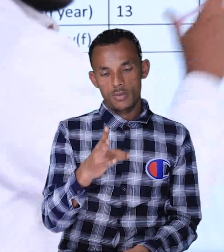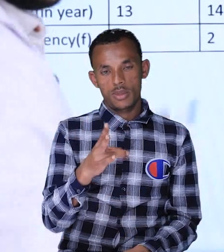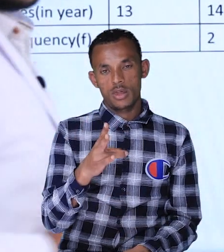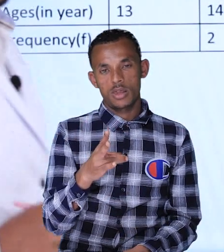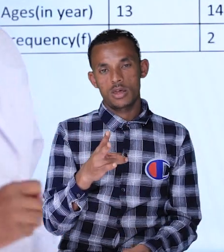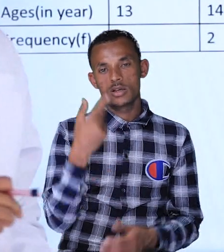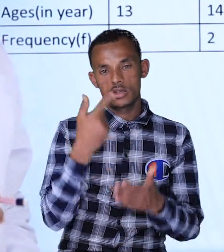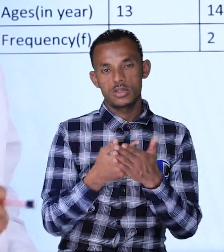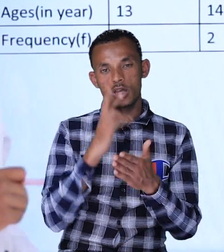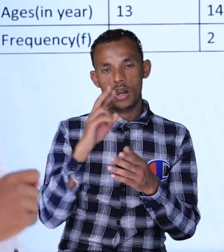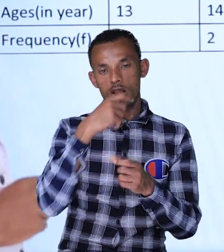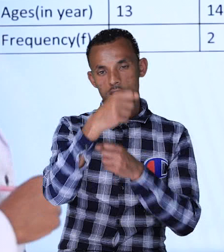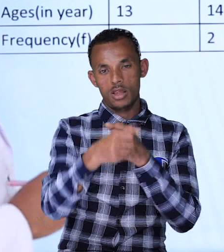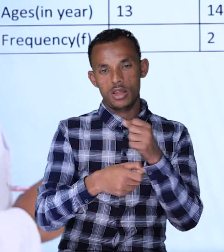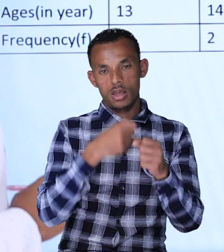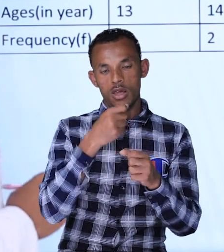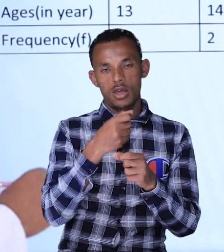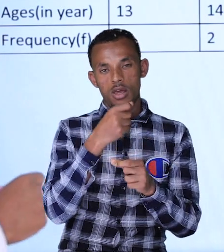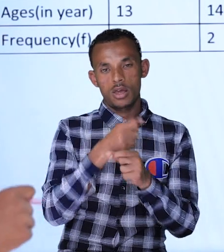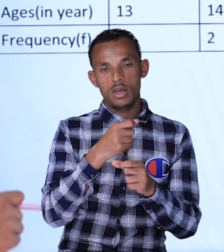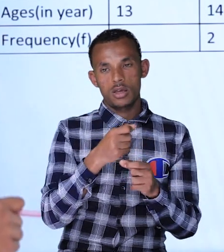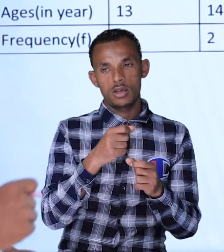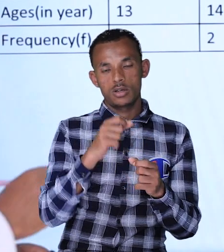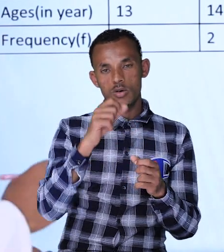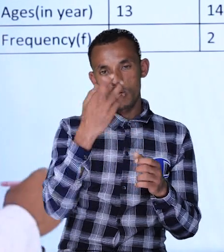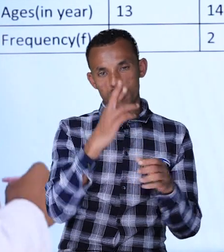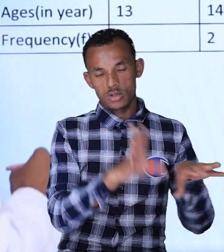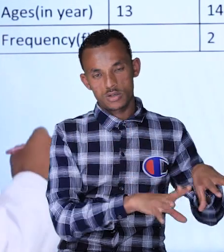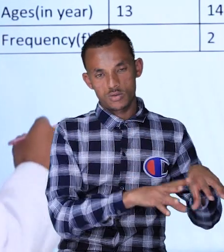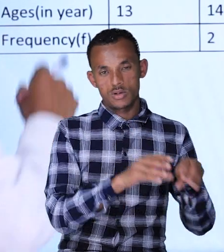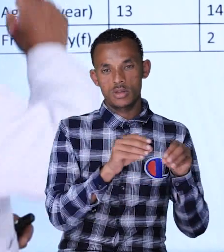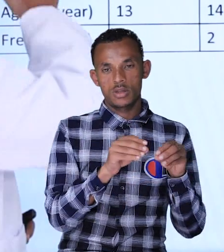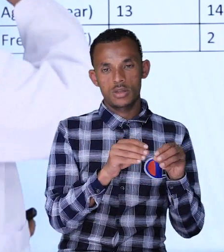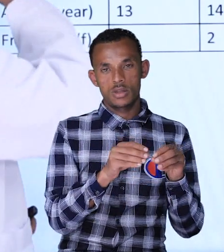So these are the edges of the students.